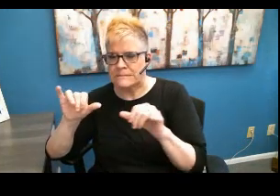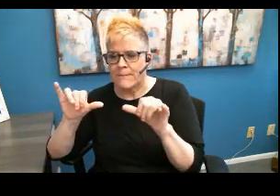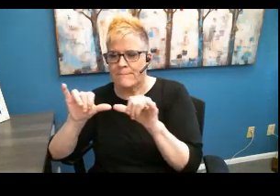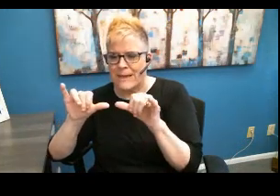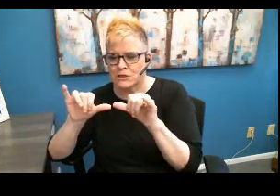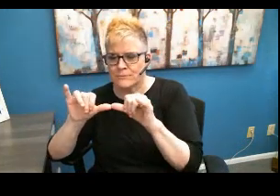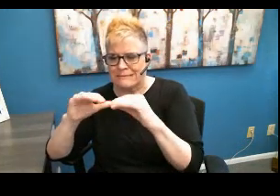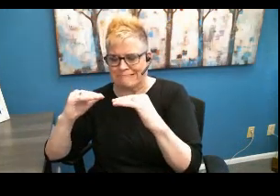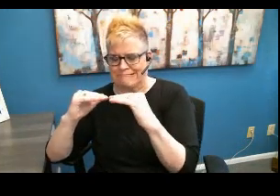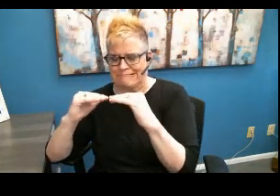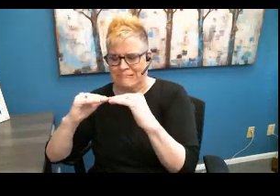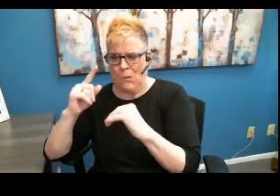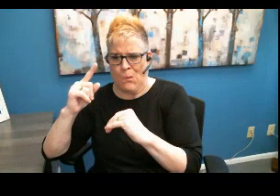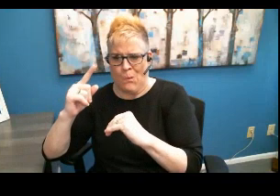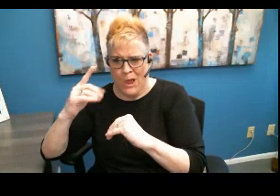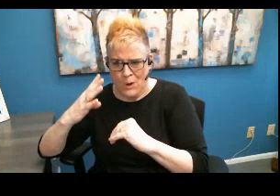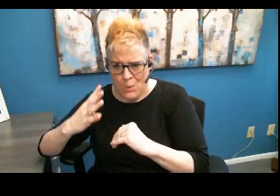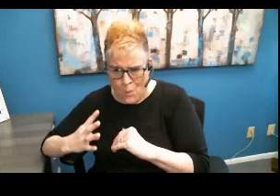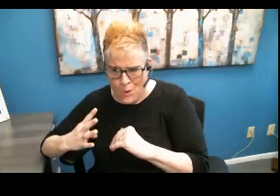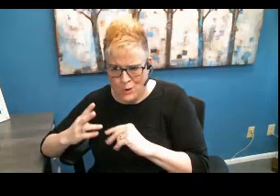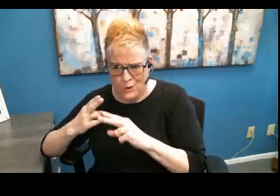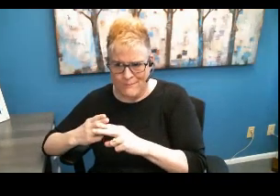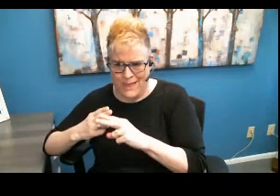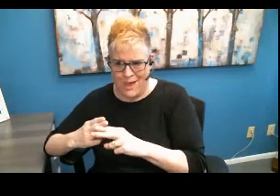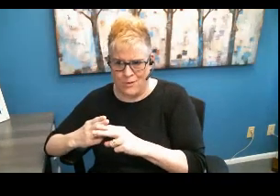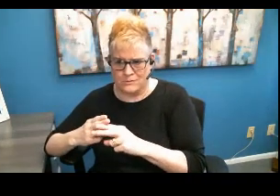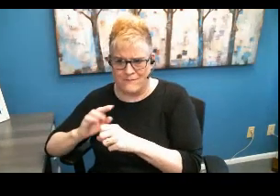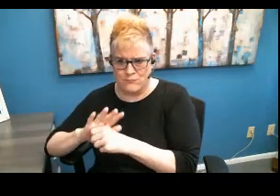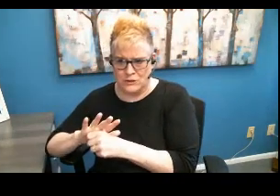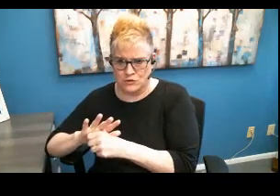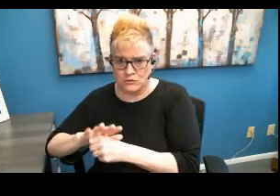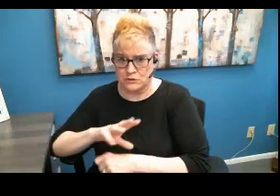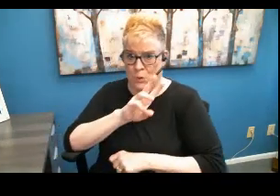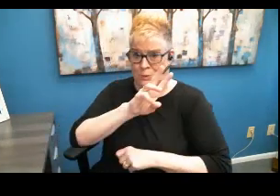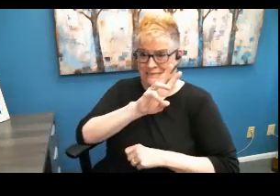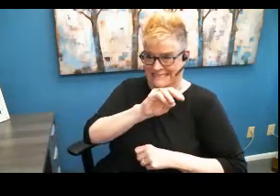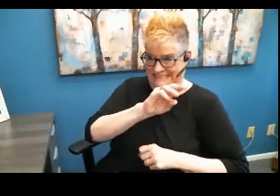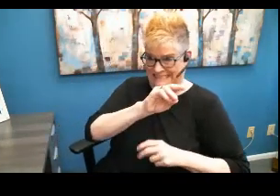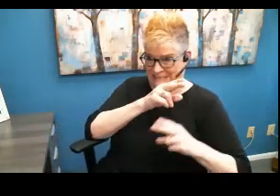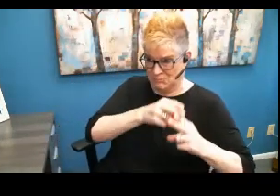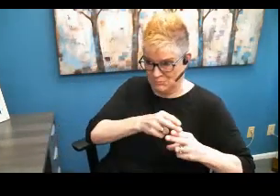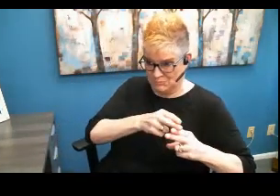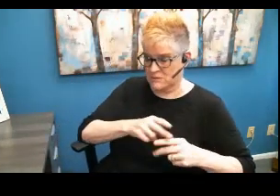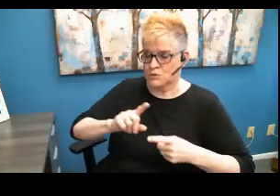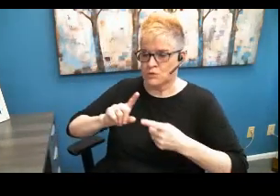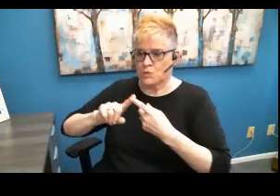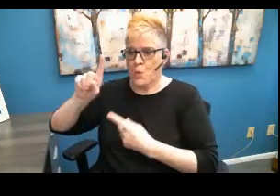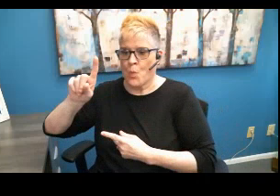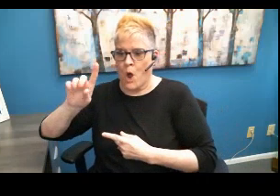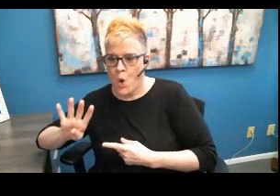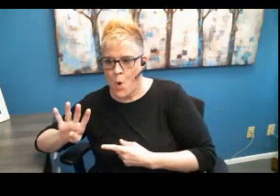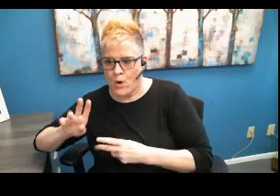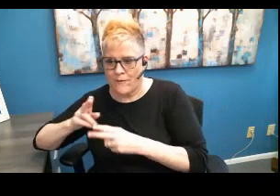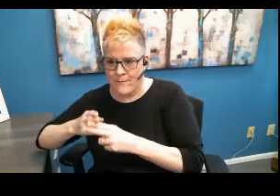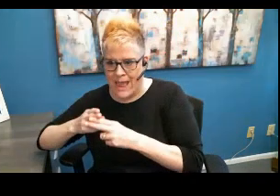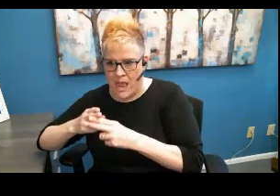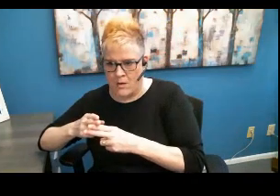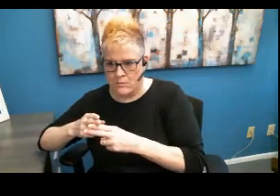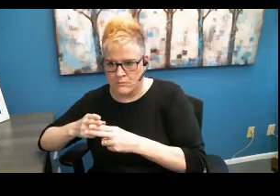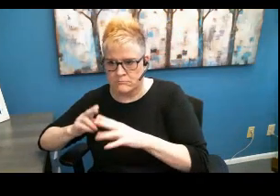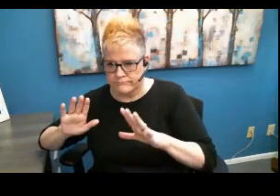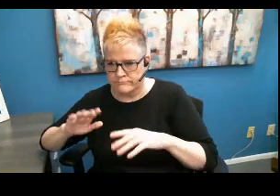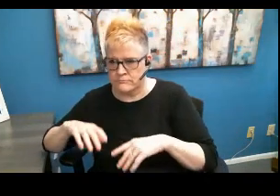to 1/4 pound of pressure, basically. And that's what your appliances will typically use in a residential application, your